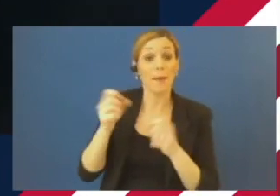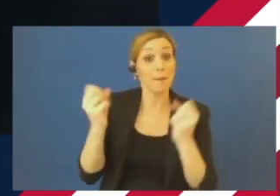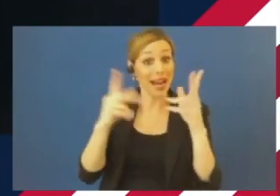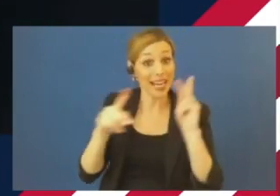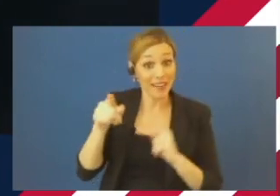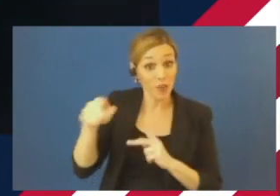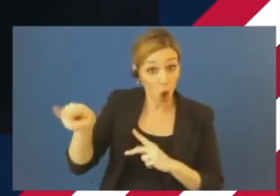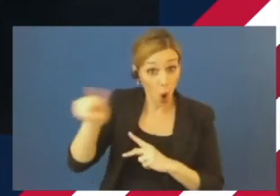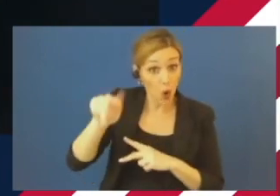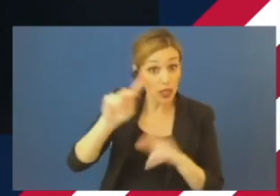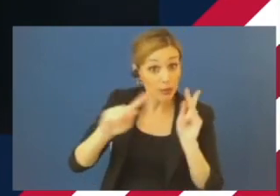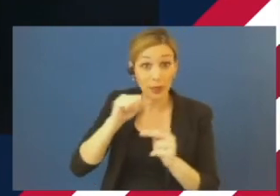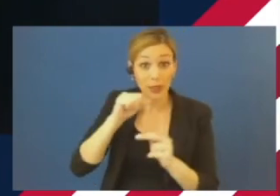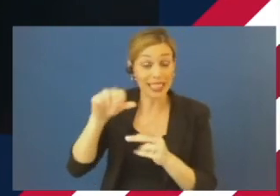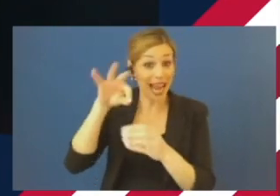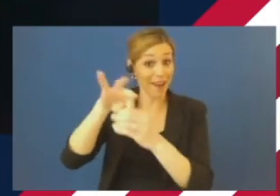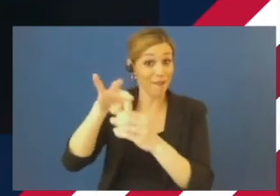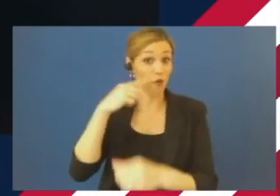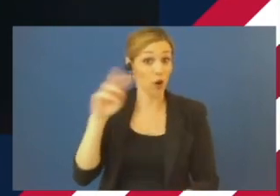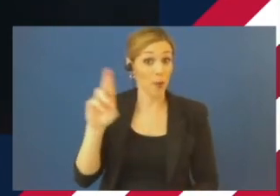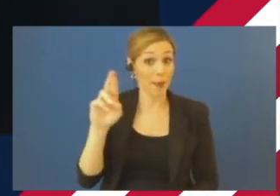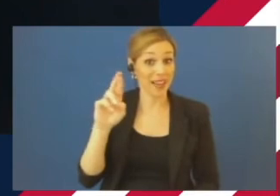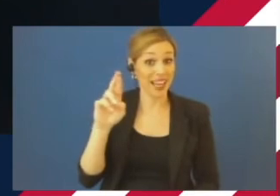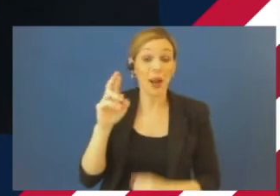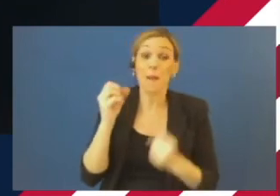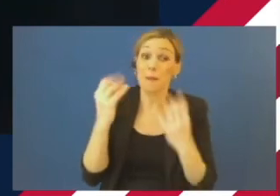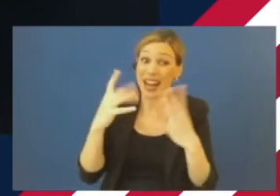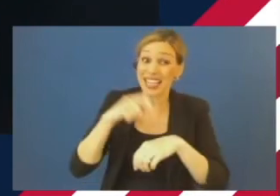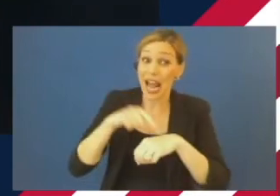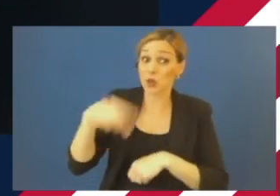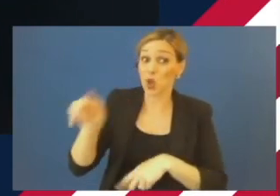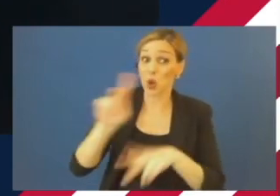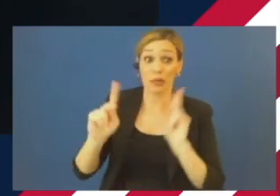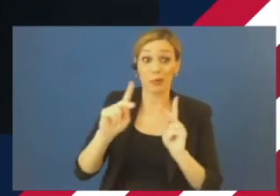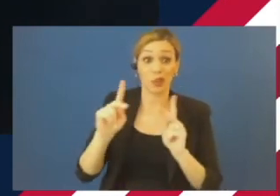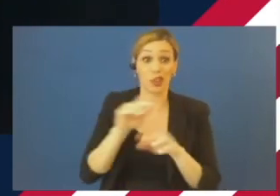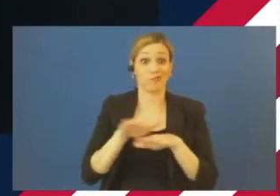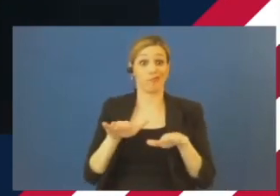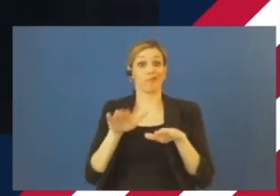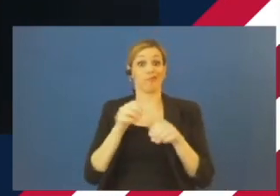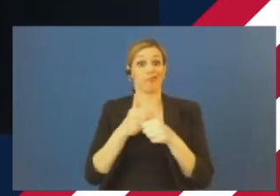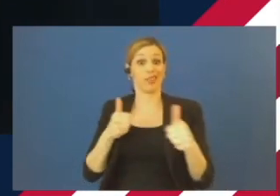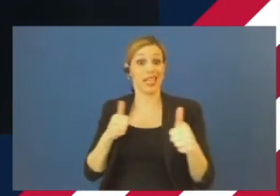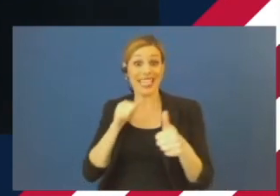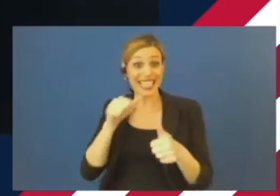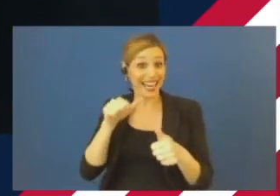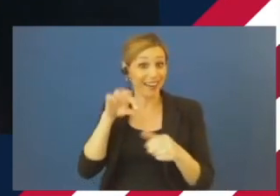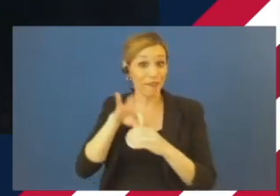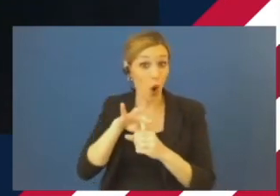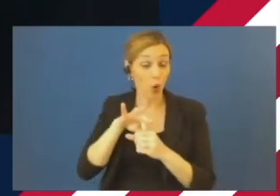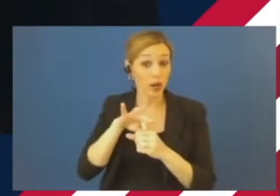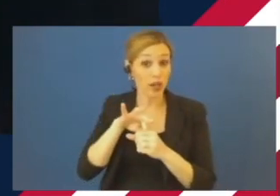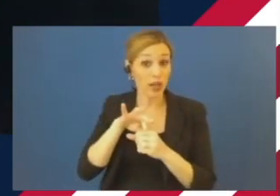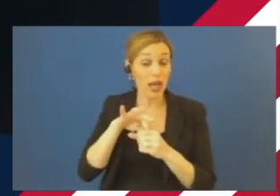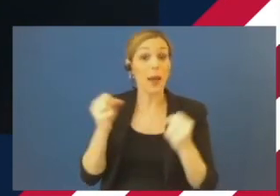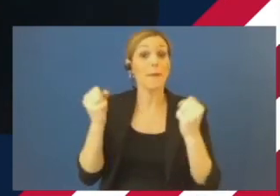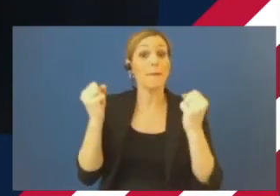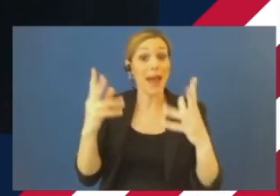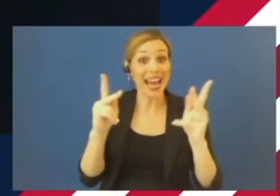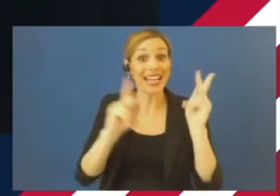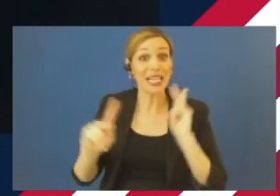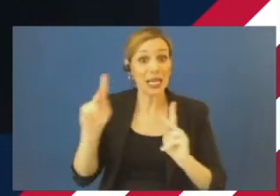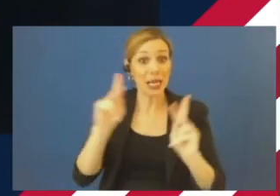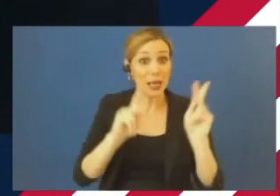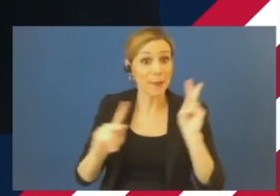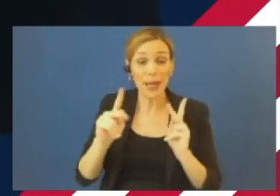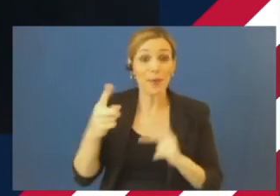for extremists. Many of them just didn't vote. The margin of poor and low wealth people that did not vote far outweighs any victory in